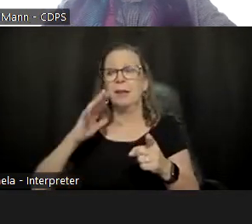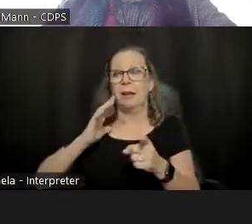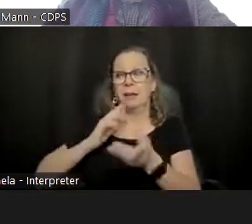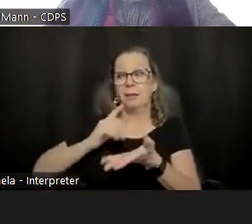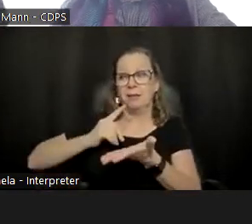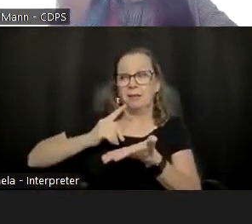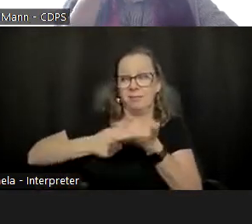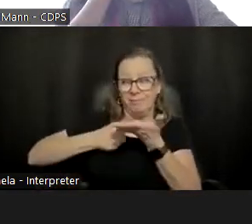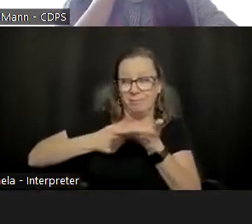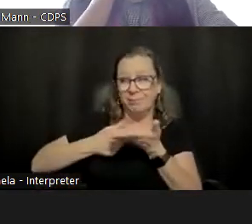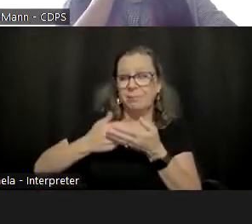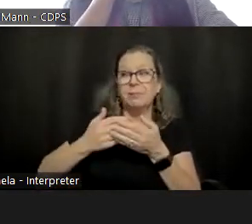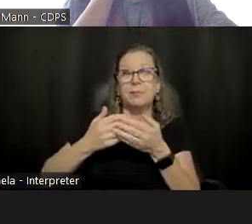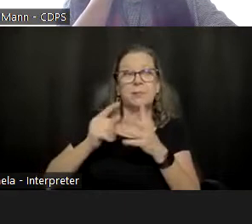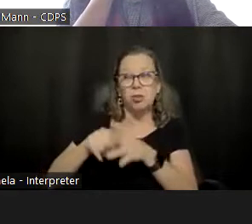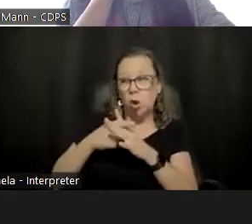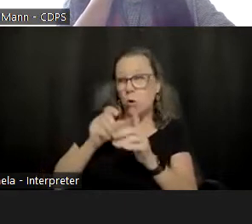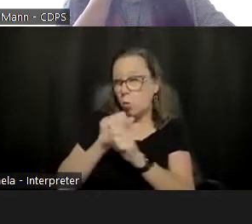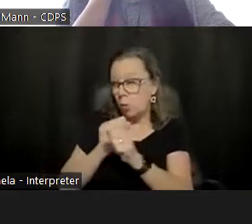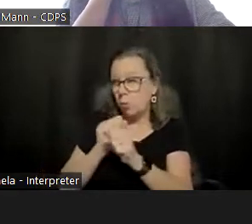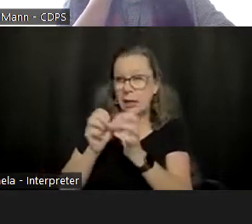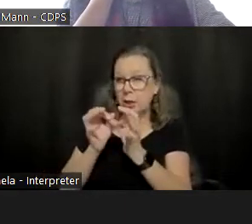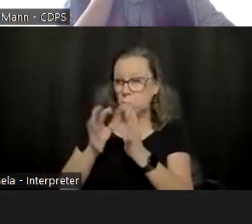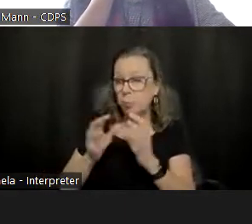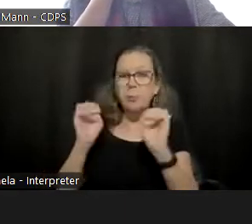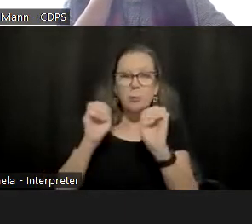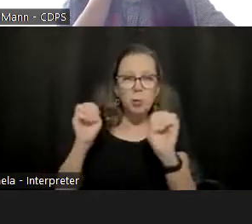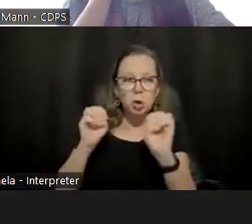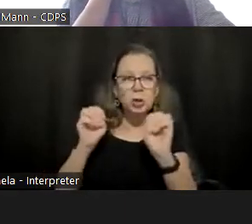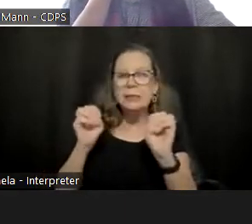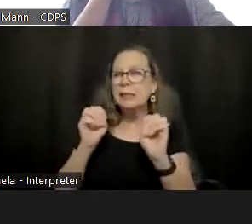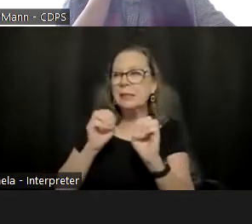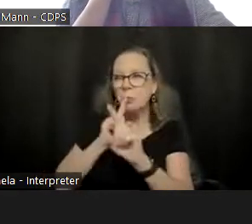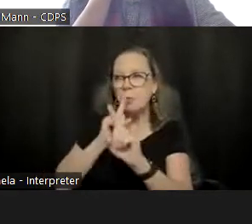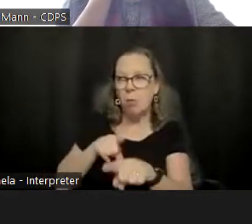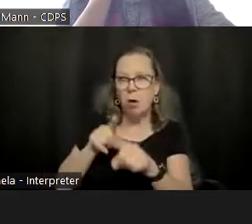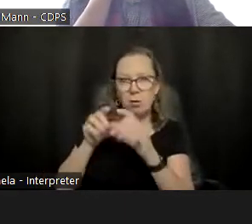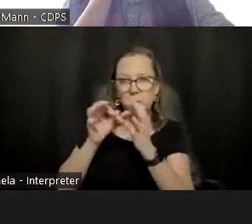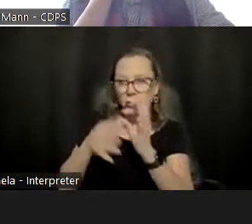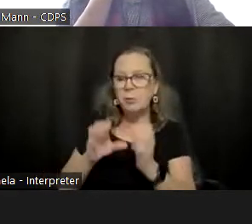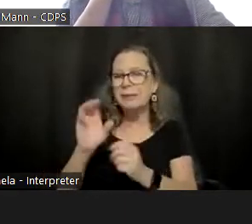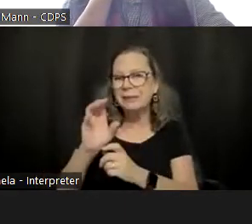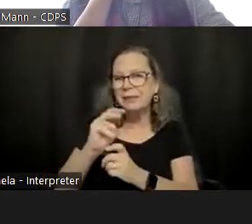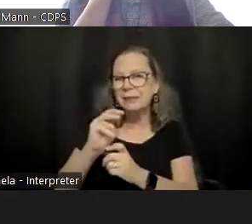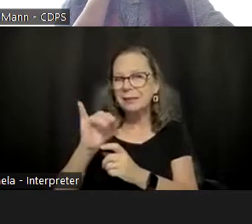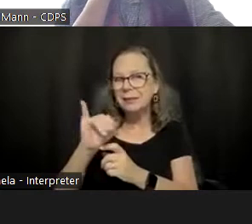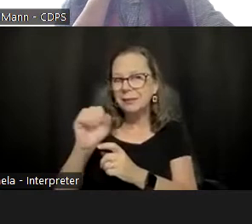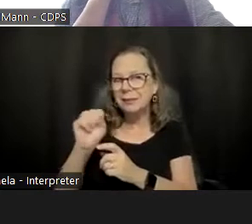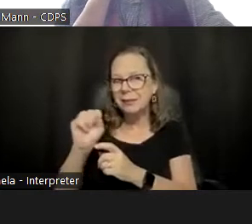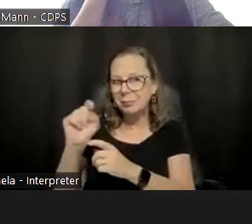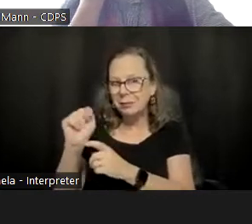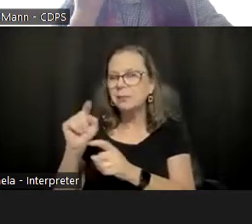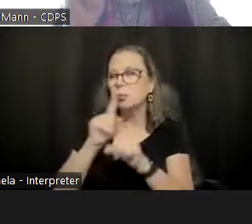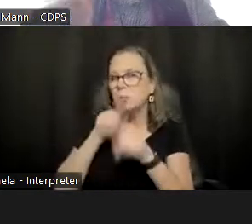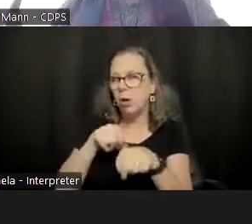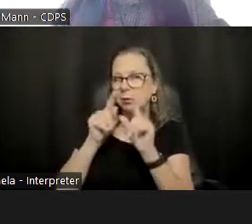emergency response interpreter, CMIST response team, CMIST response team.